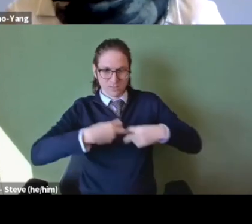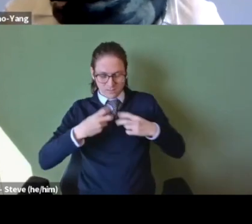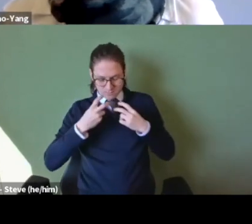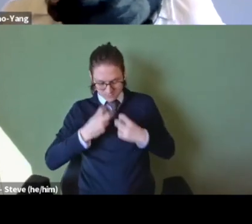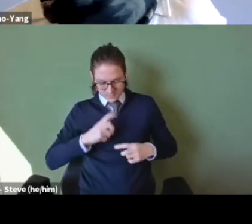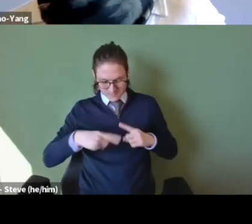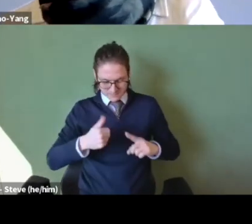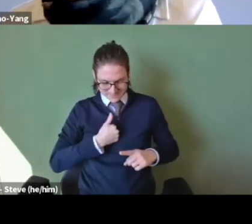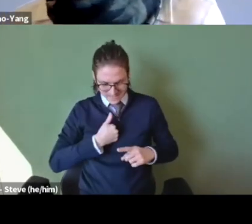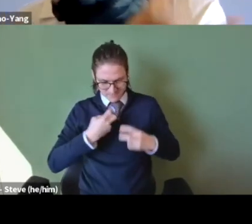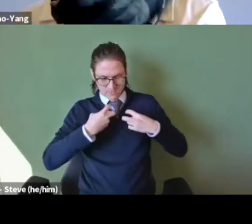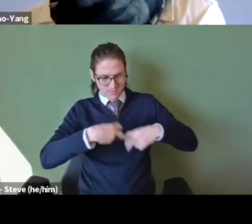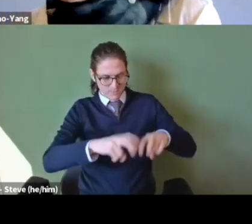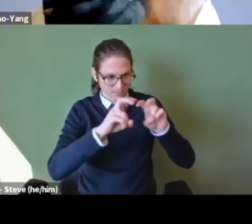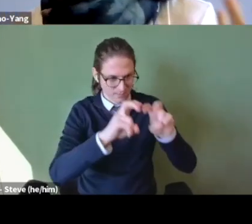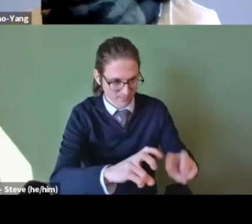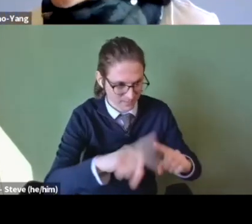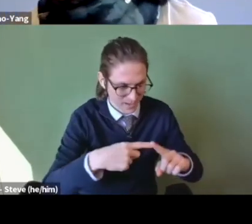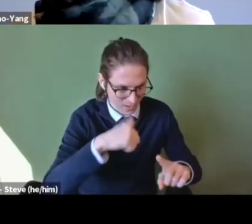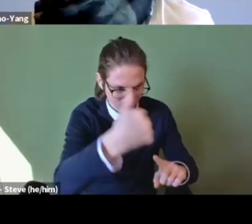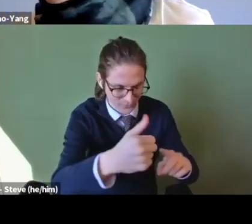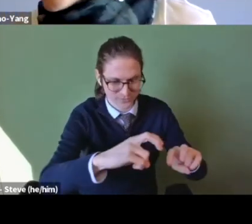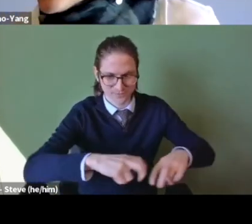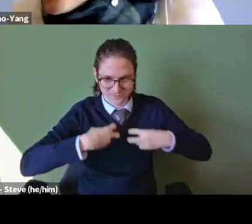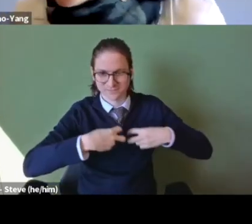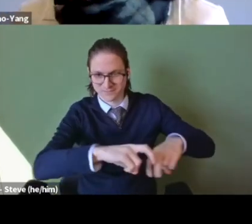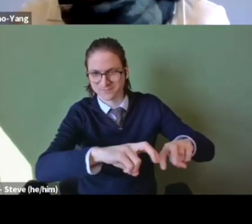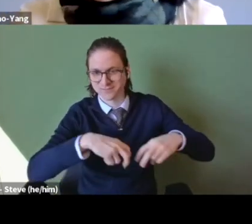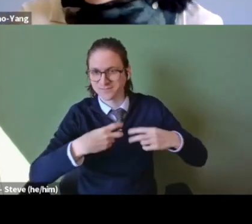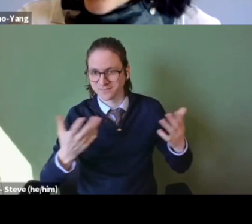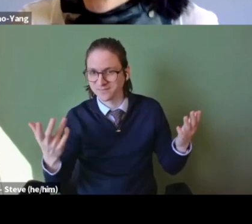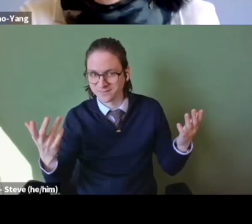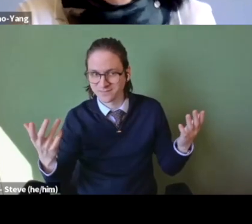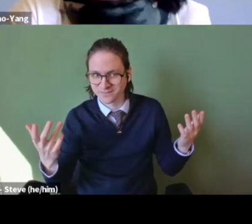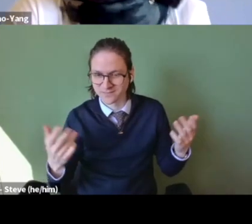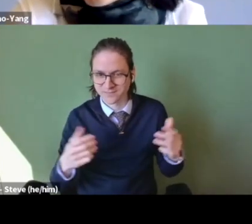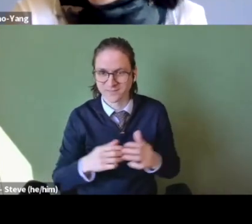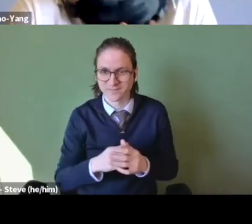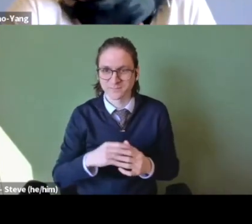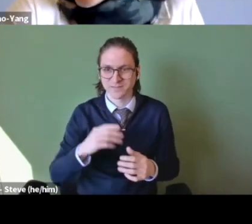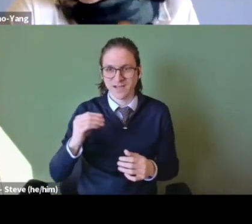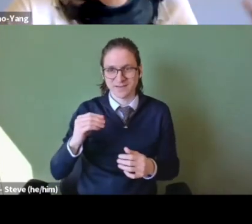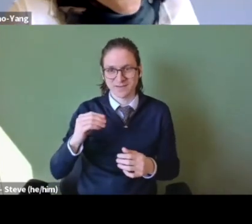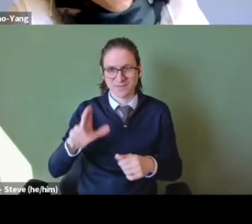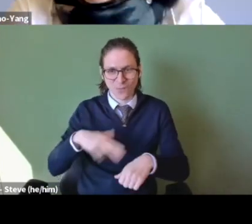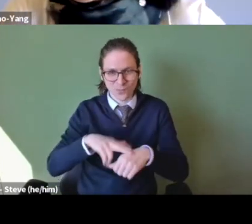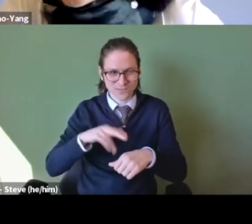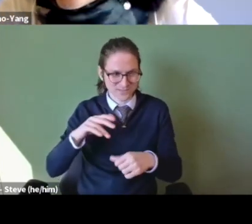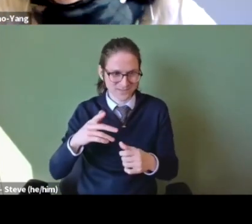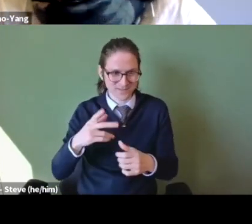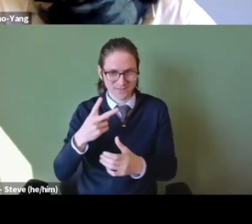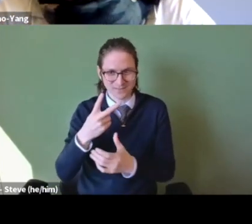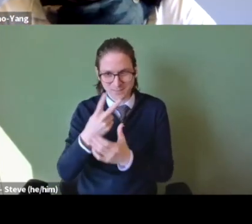I don't think it's an accident that both of these are using systems of the default mode that are also known to be involved in processing of self